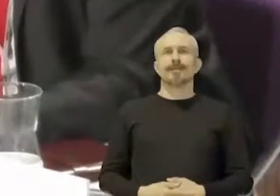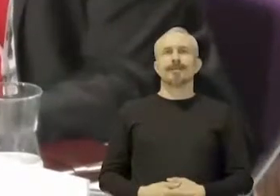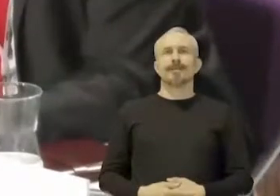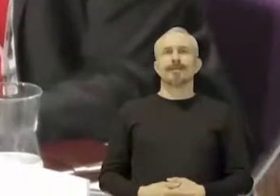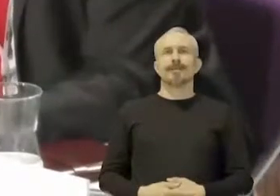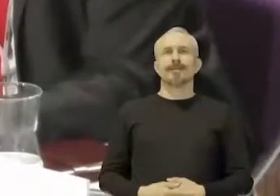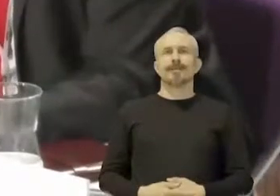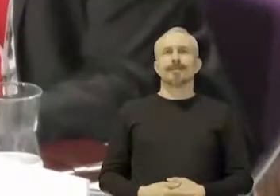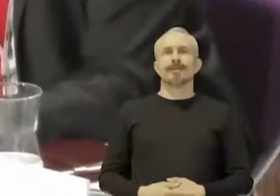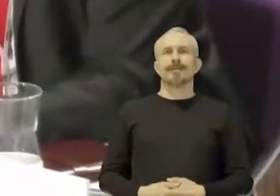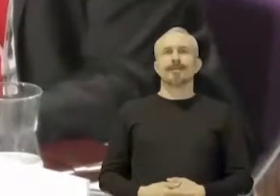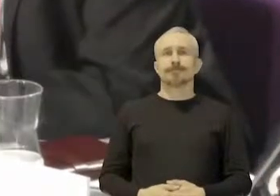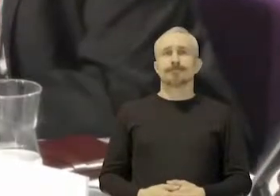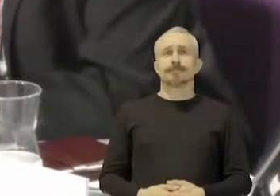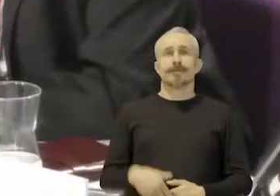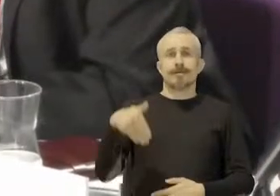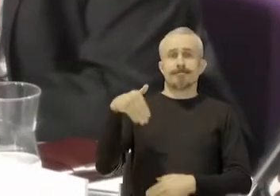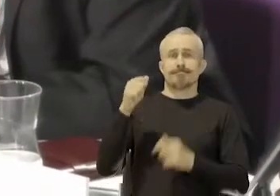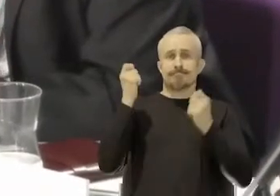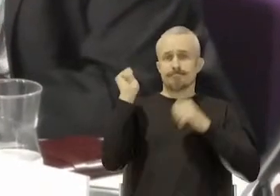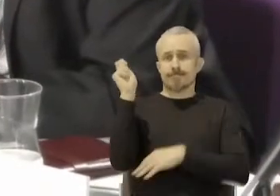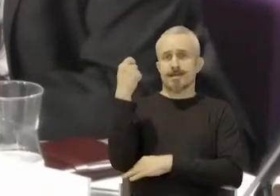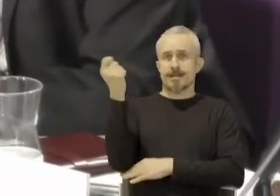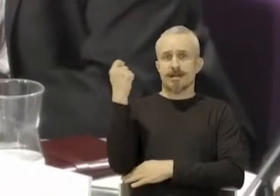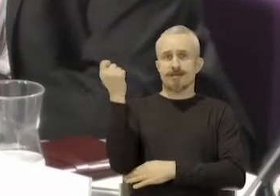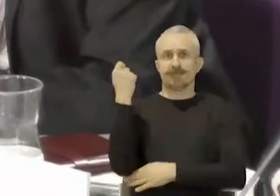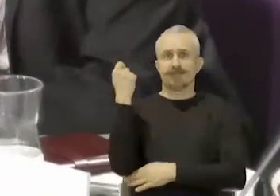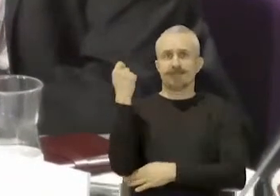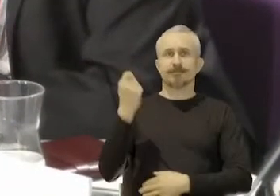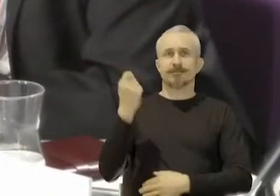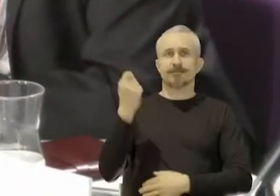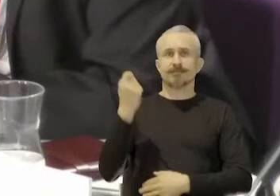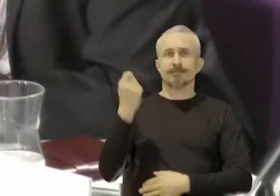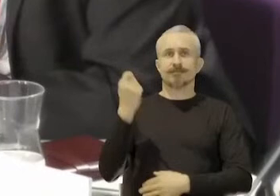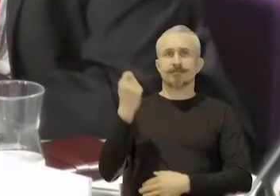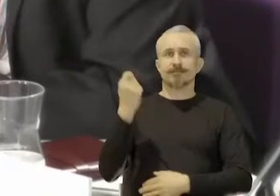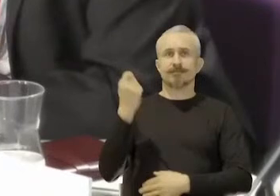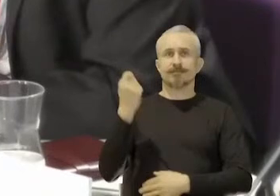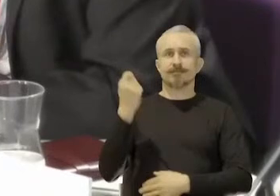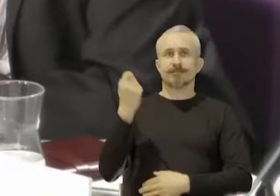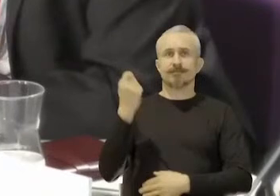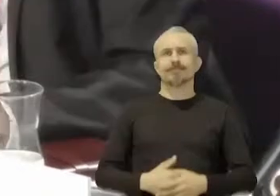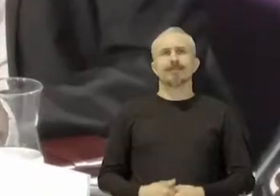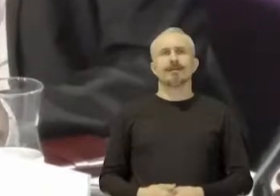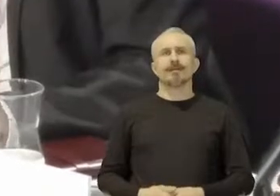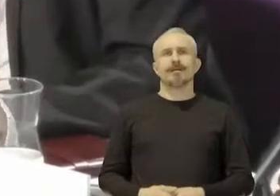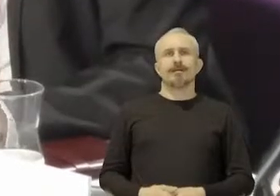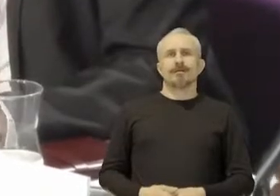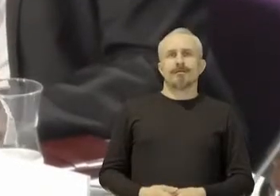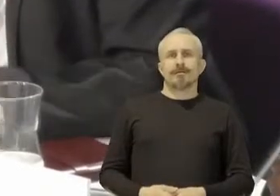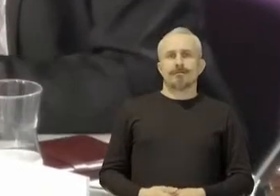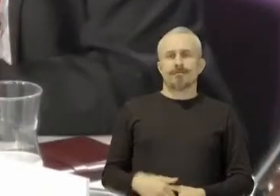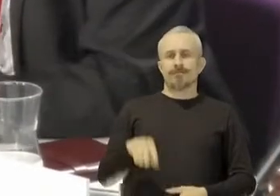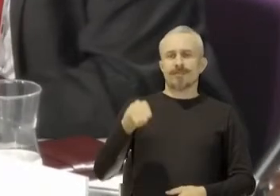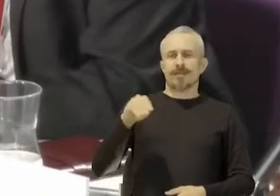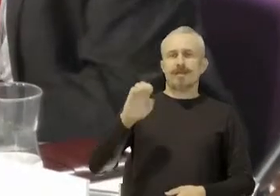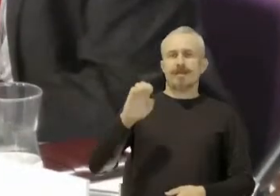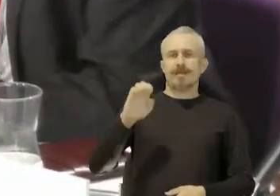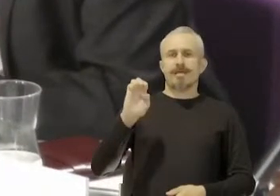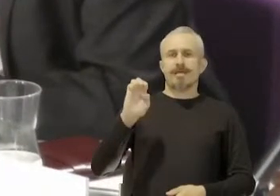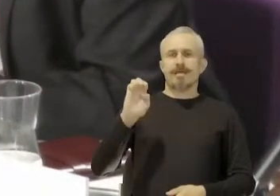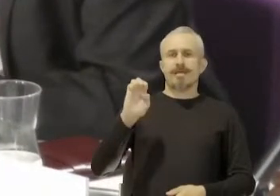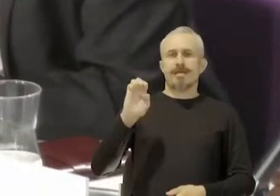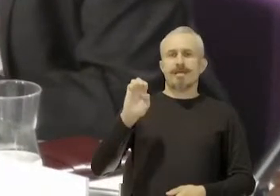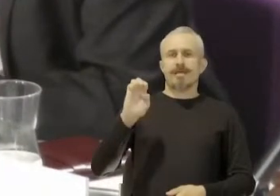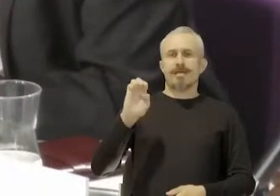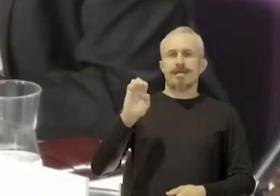signatory to the resolutions that were made in Ecuador in 2016, we have done a number of things to address some